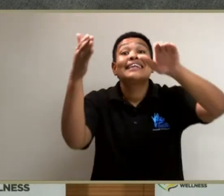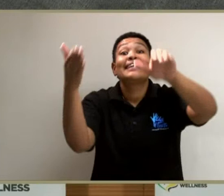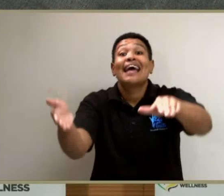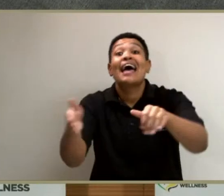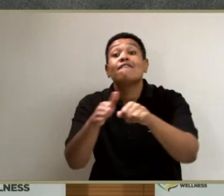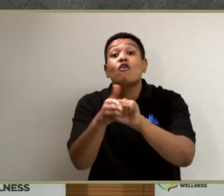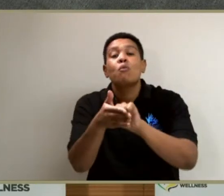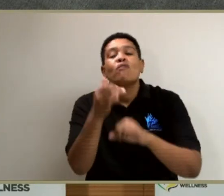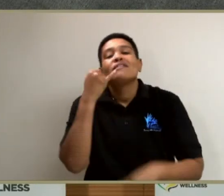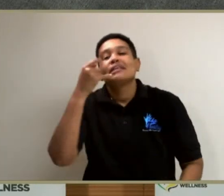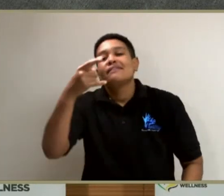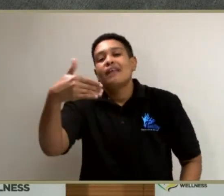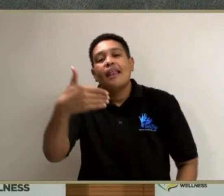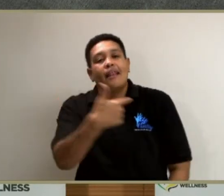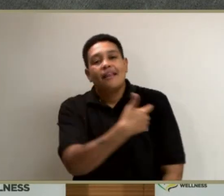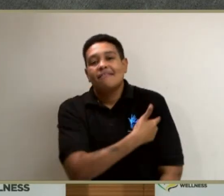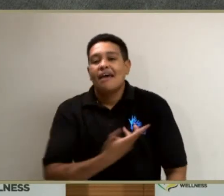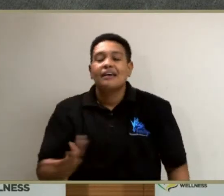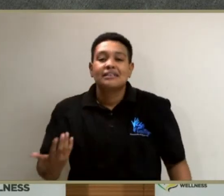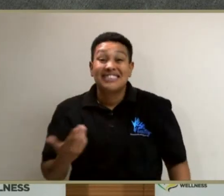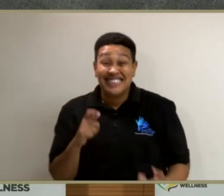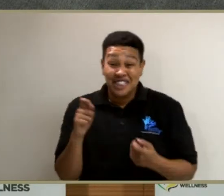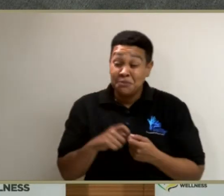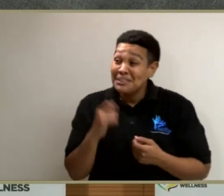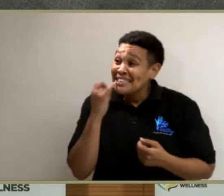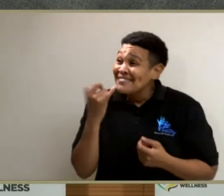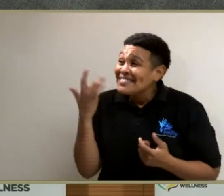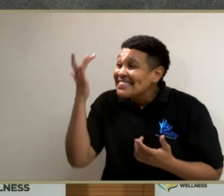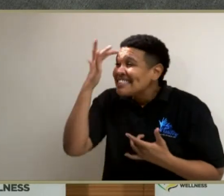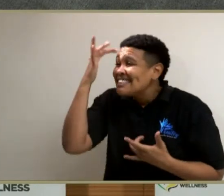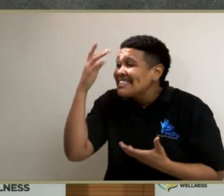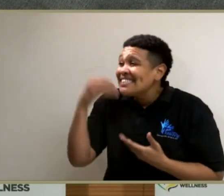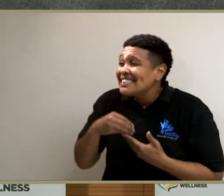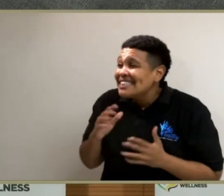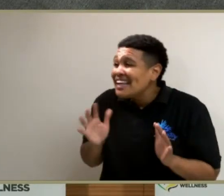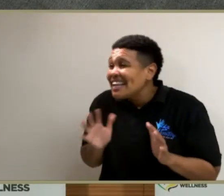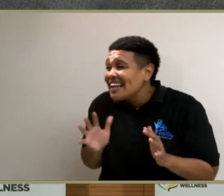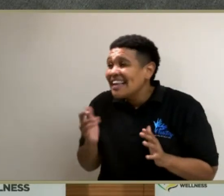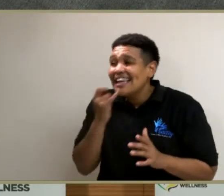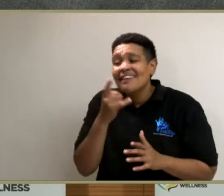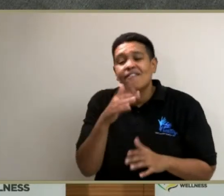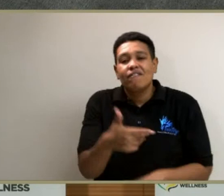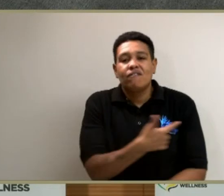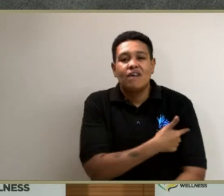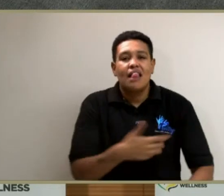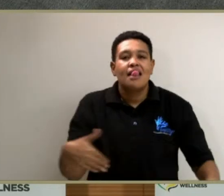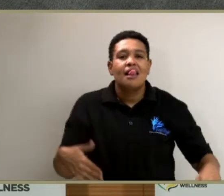COVID-19, particularly if you have other complications, if you do not have your vaccine.